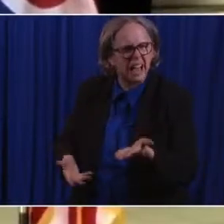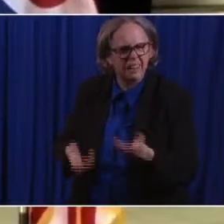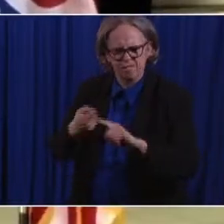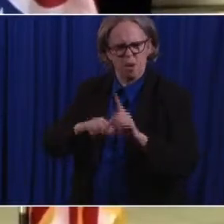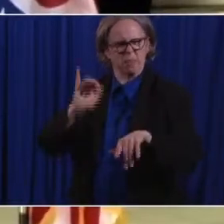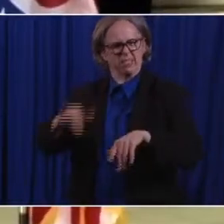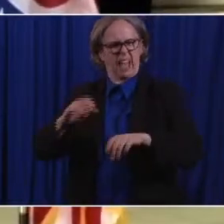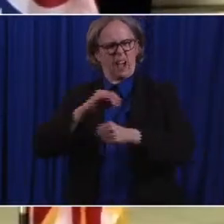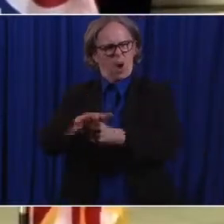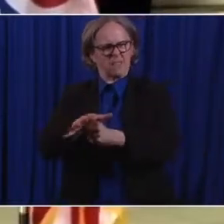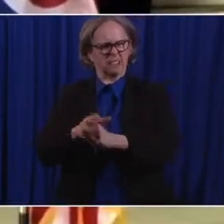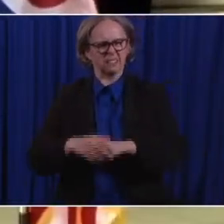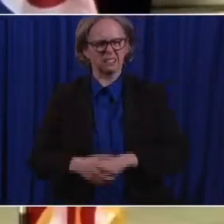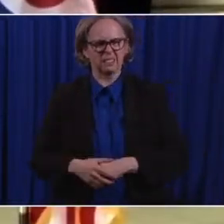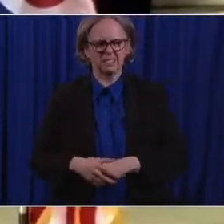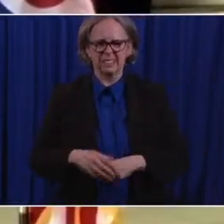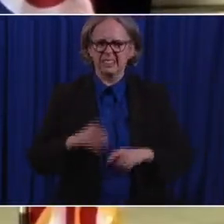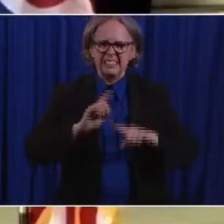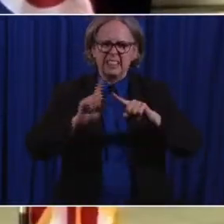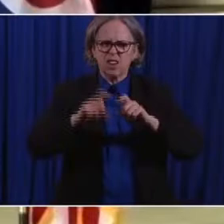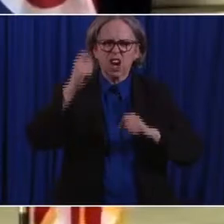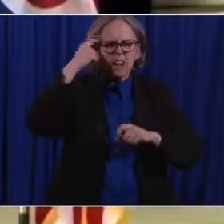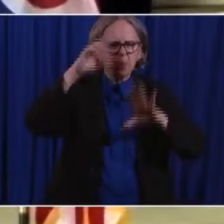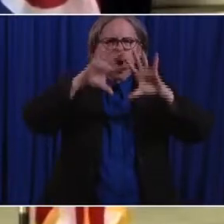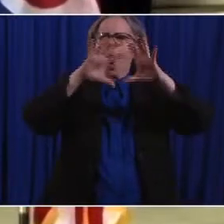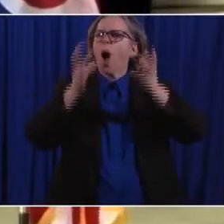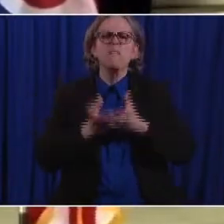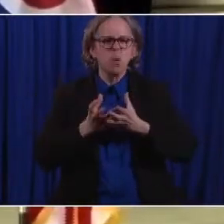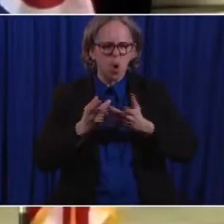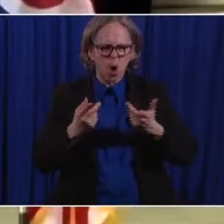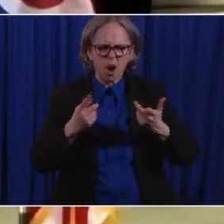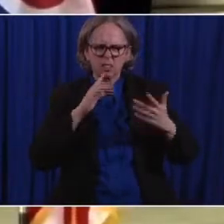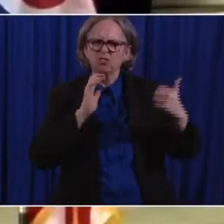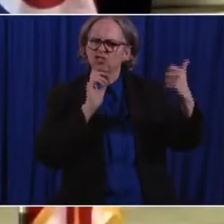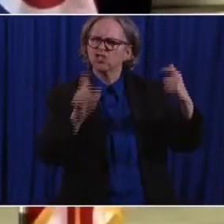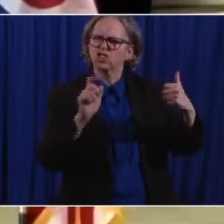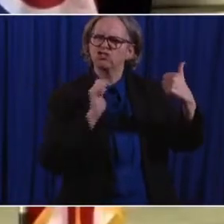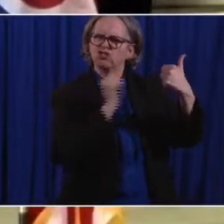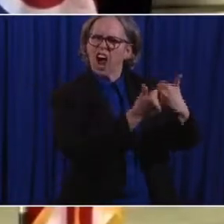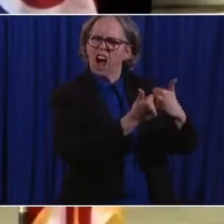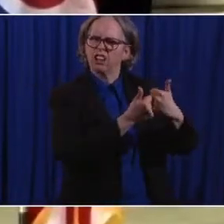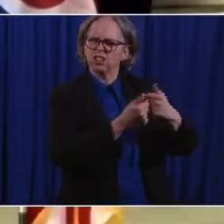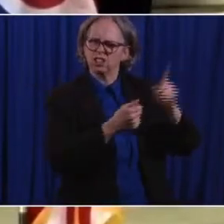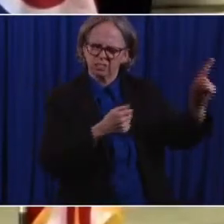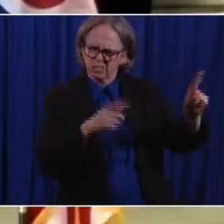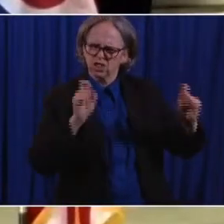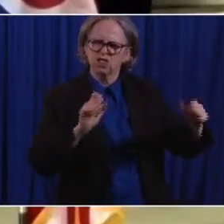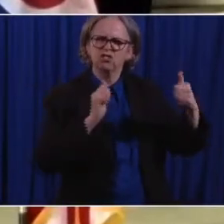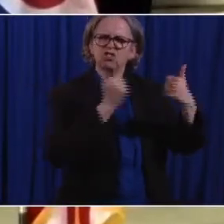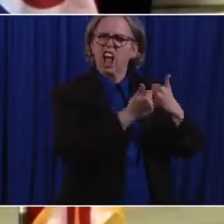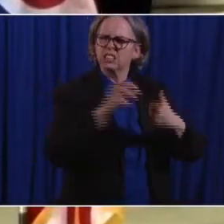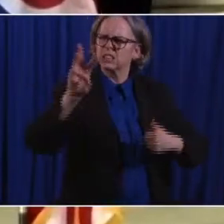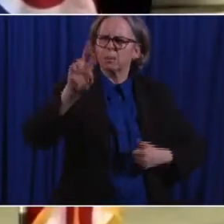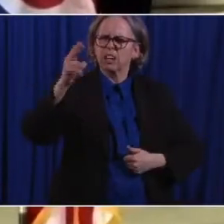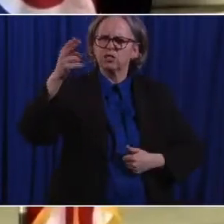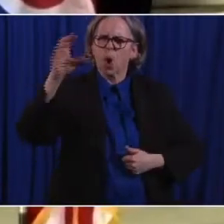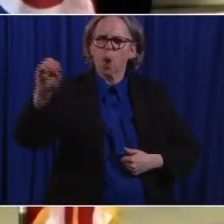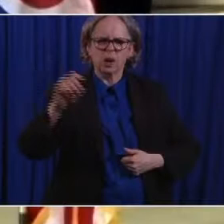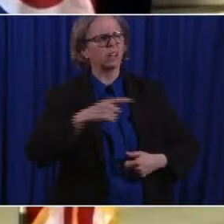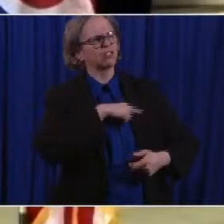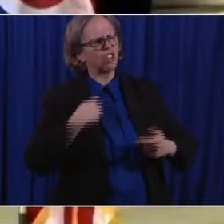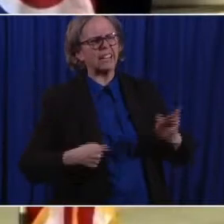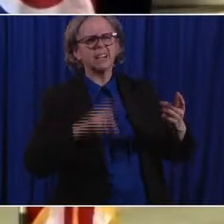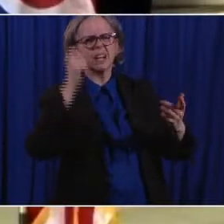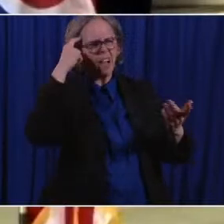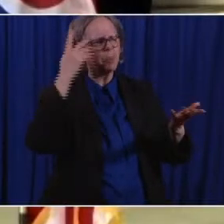world are challenging the WHO and the Chinese government to come clean on this, to allow for an